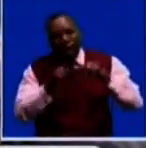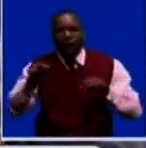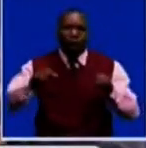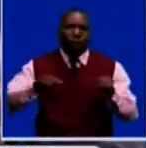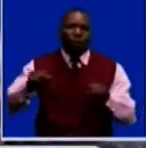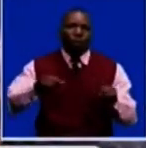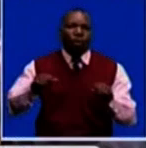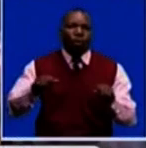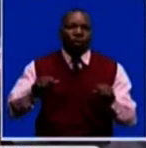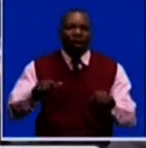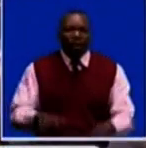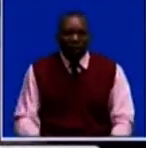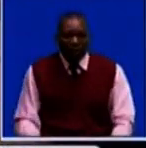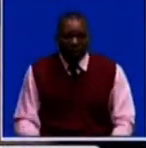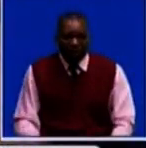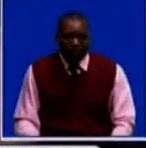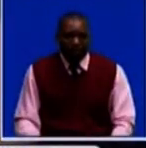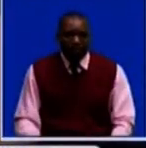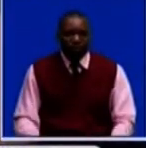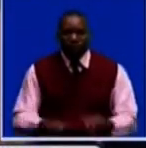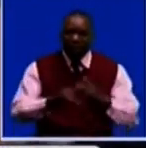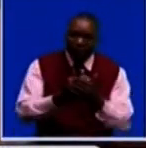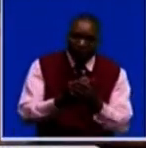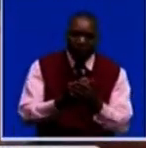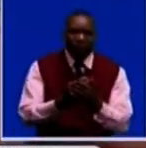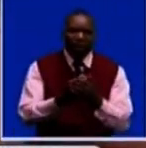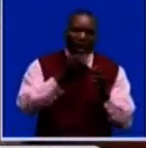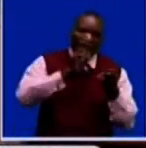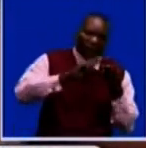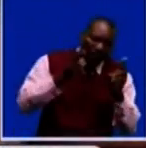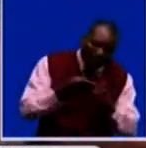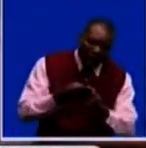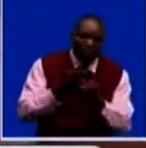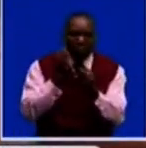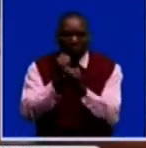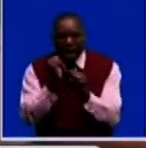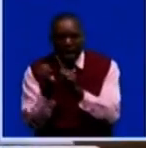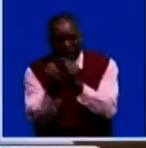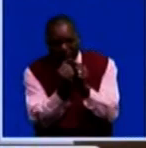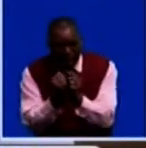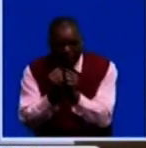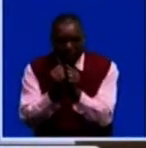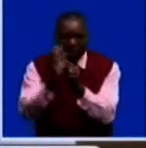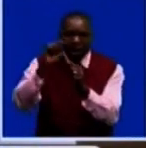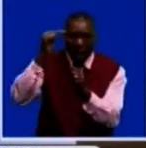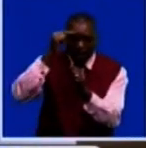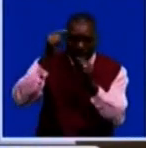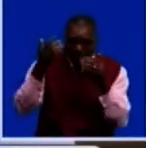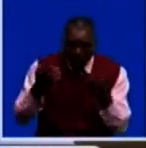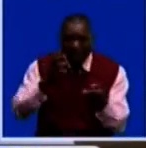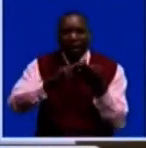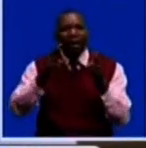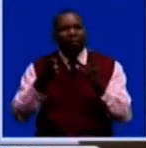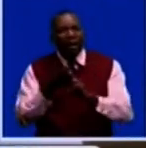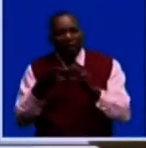control. This has been through collaborations and partnerships between government, cooperating partners,